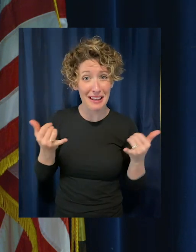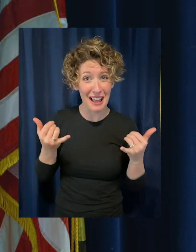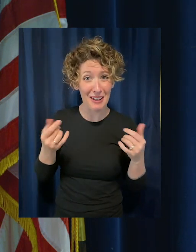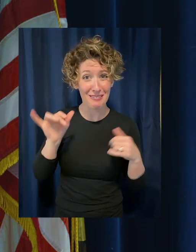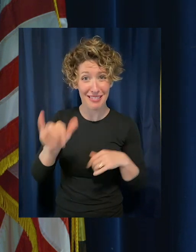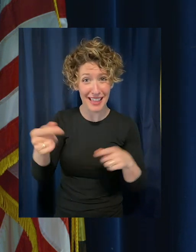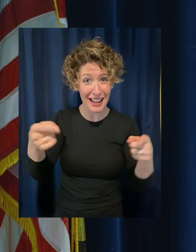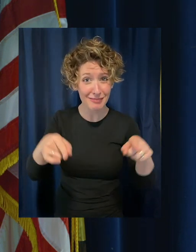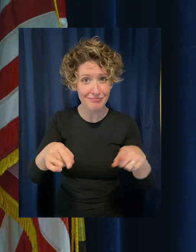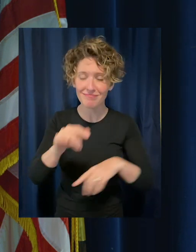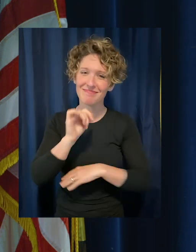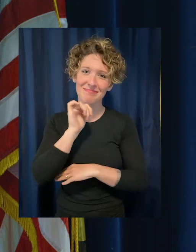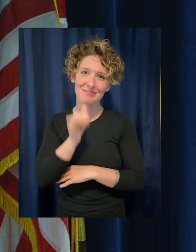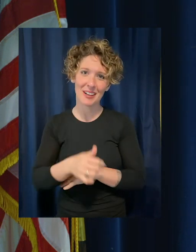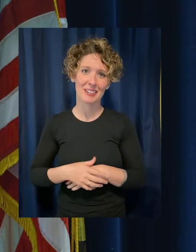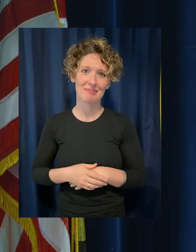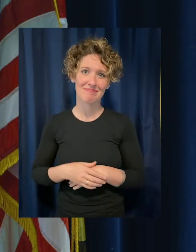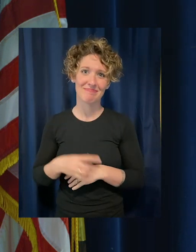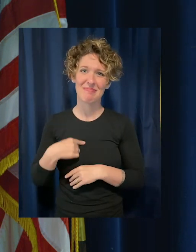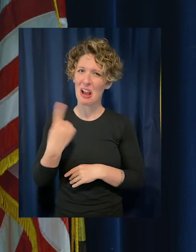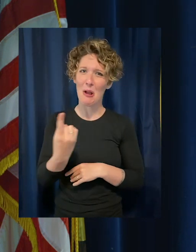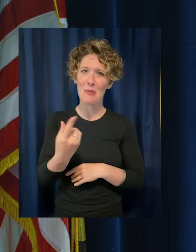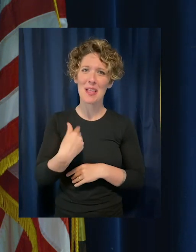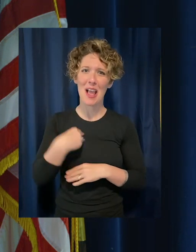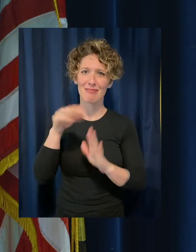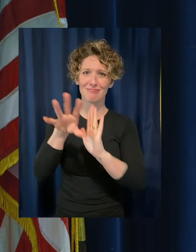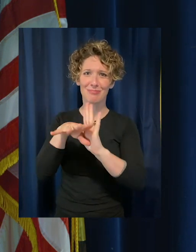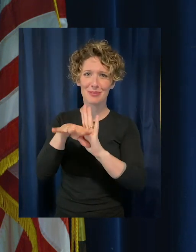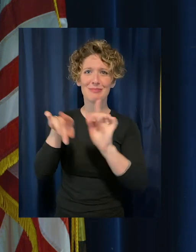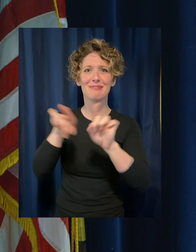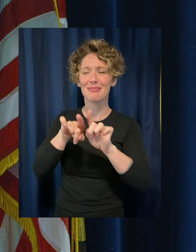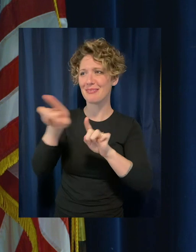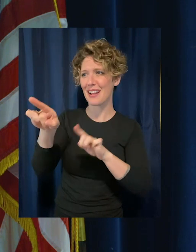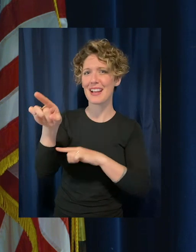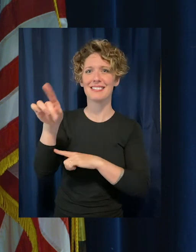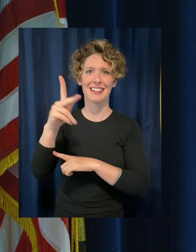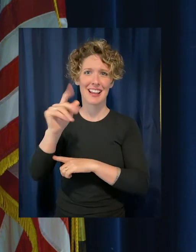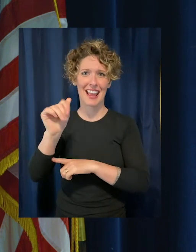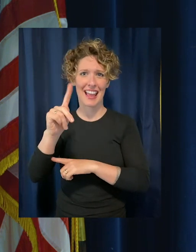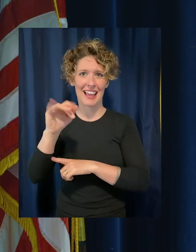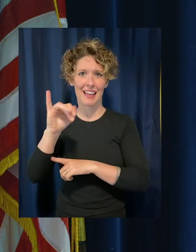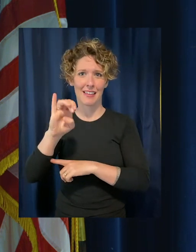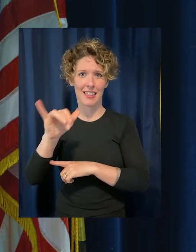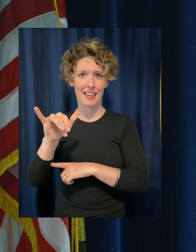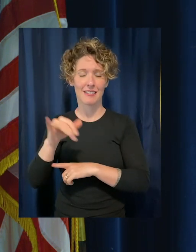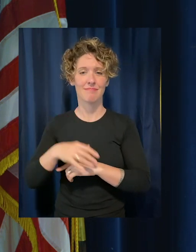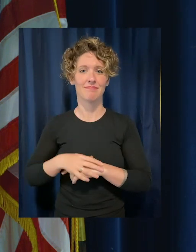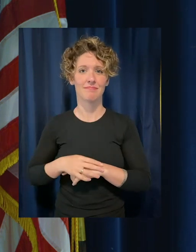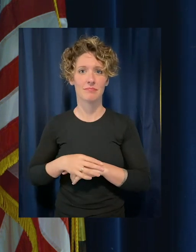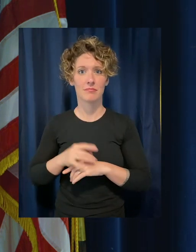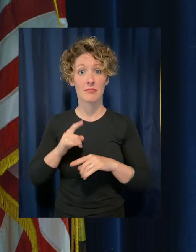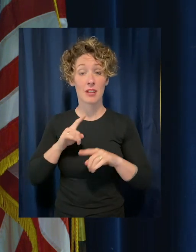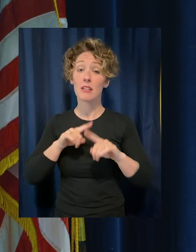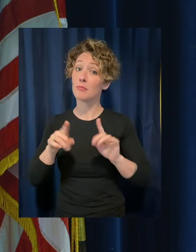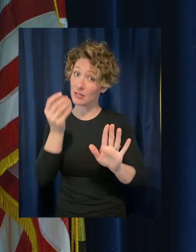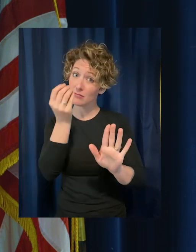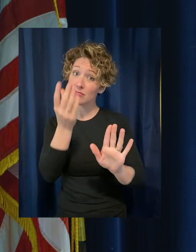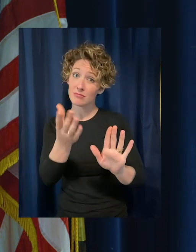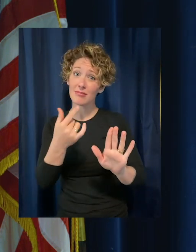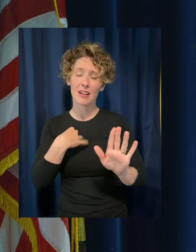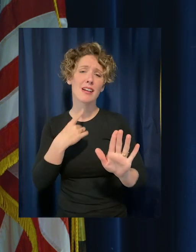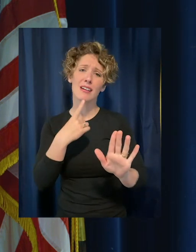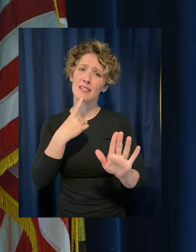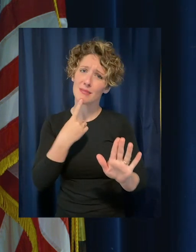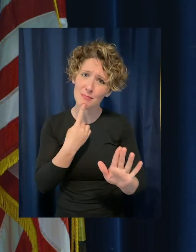Instead, I miss all of you and connecting with you again in person before you go off to the next phase of your lives. I put